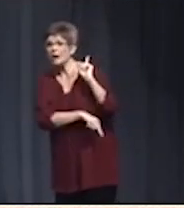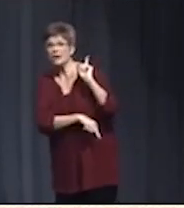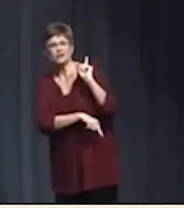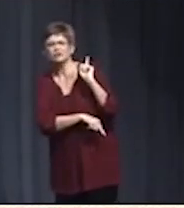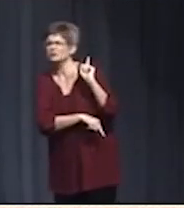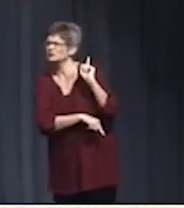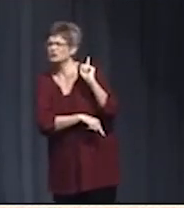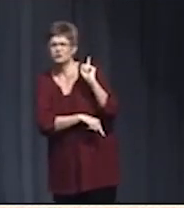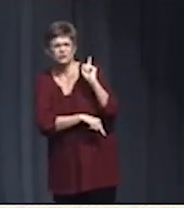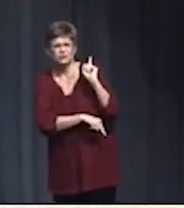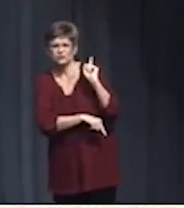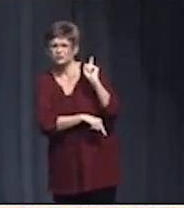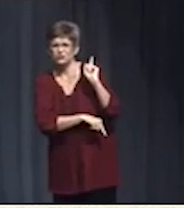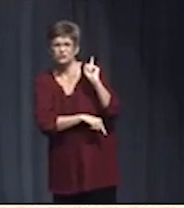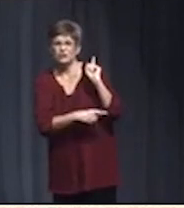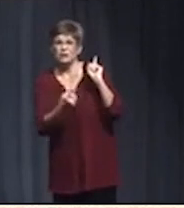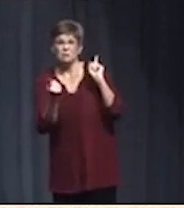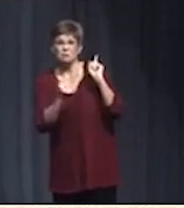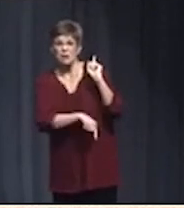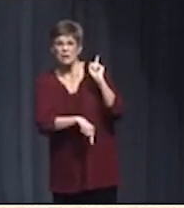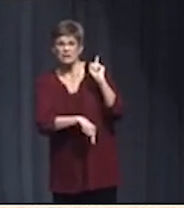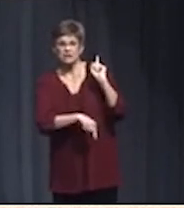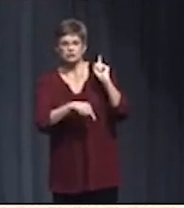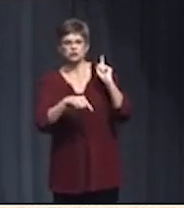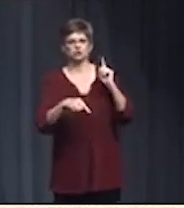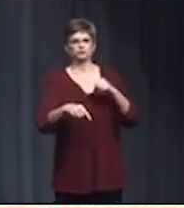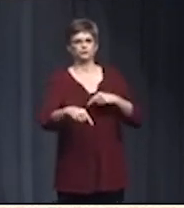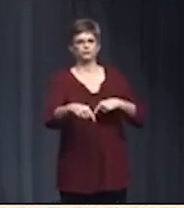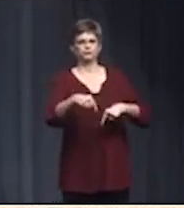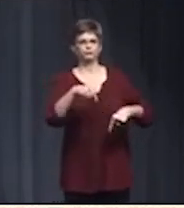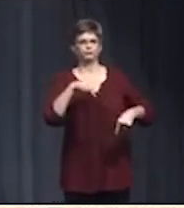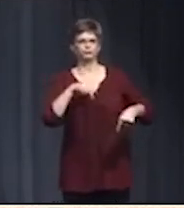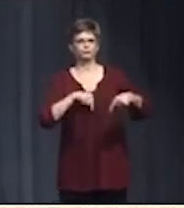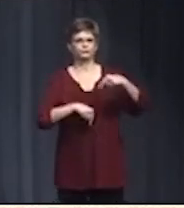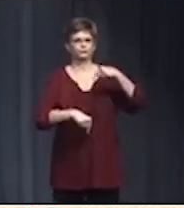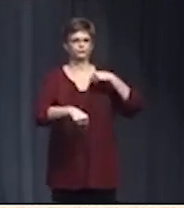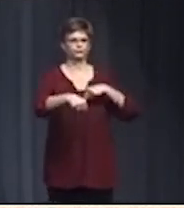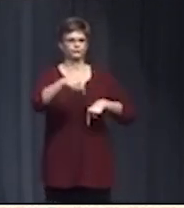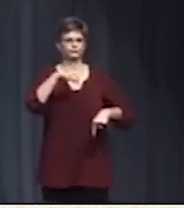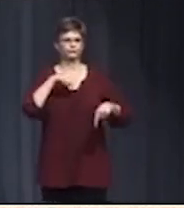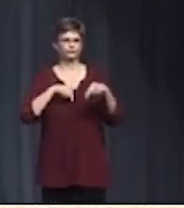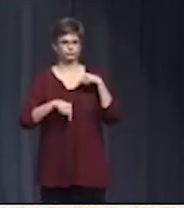if you punish him, that's going to be two steps back for every step forward when he's getting punished.